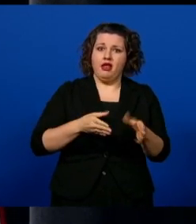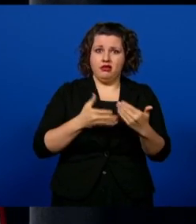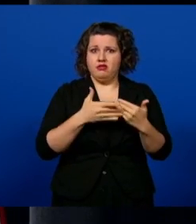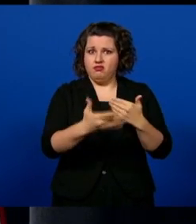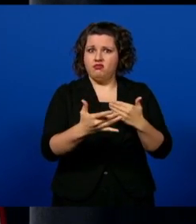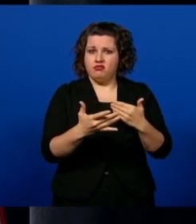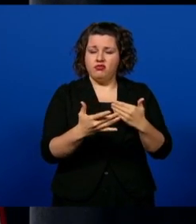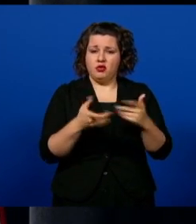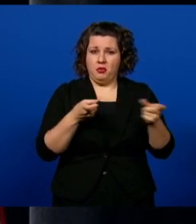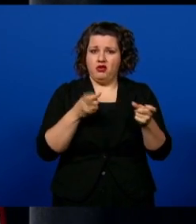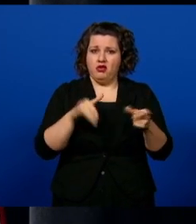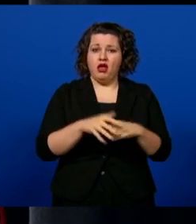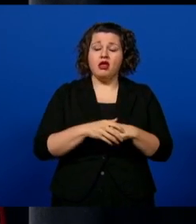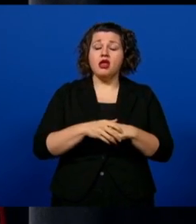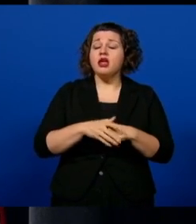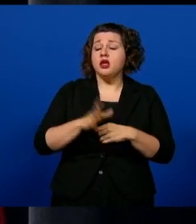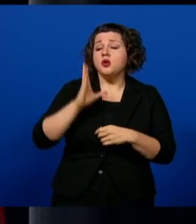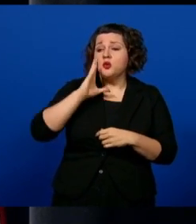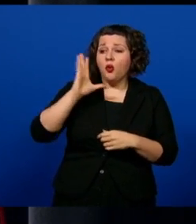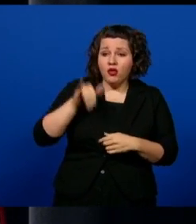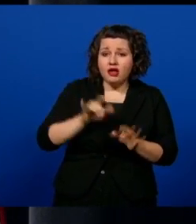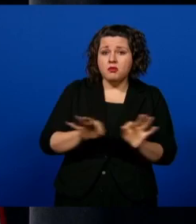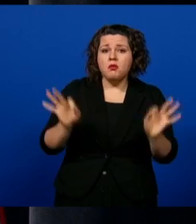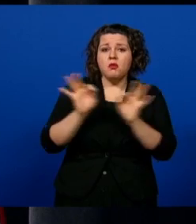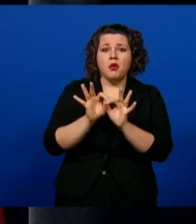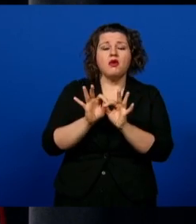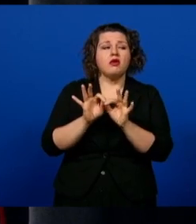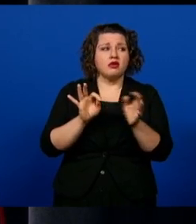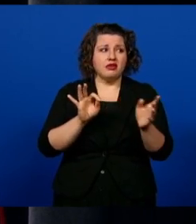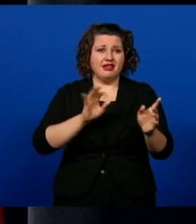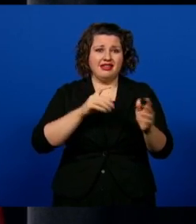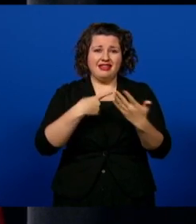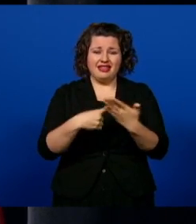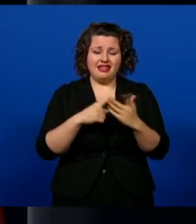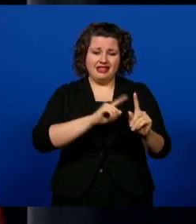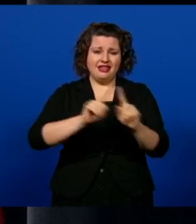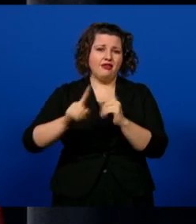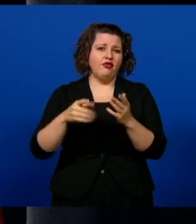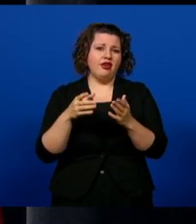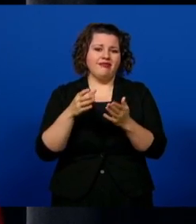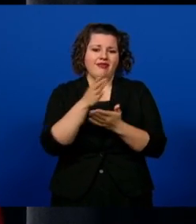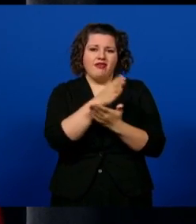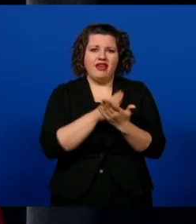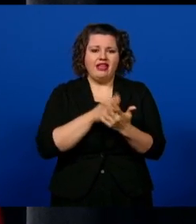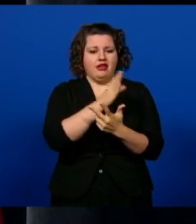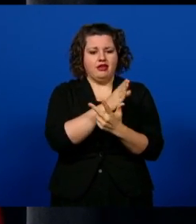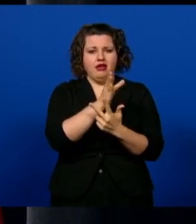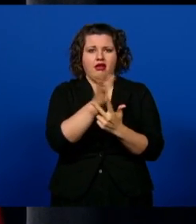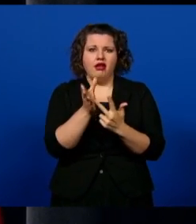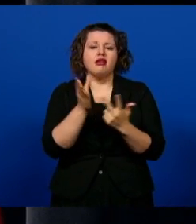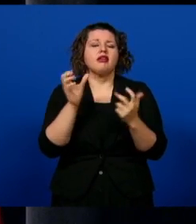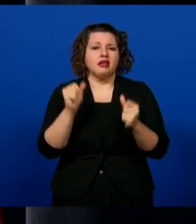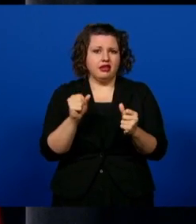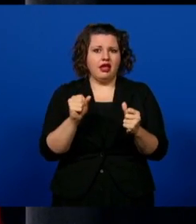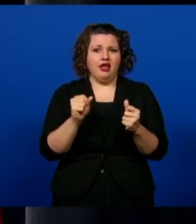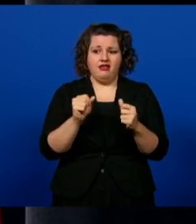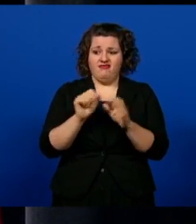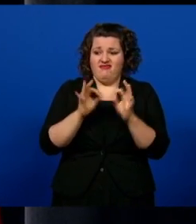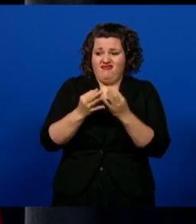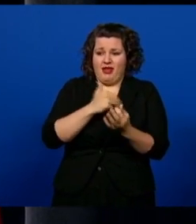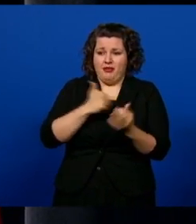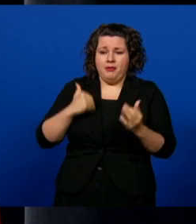as you know, it's really important too, when we talk about the different phases that we put in place so that we can connect loved ones that have